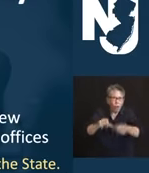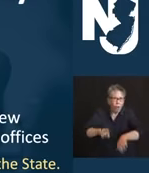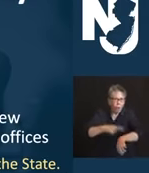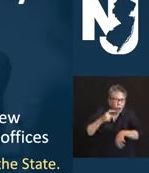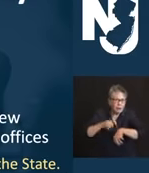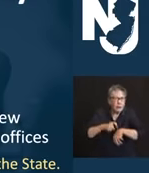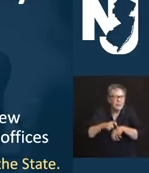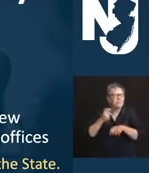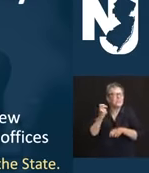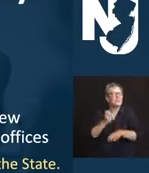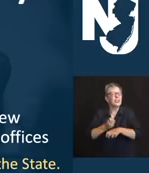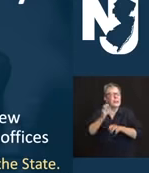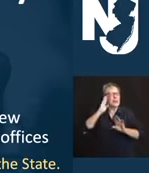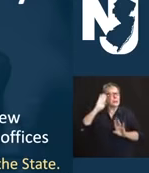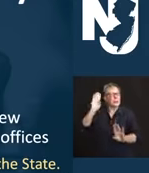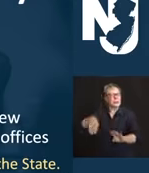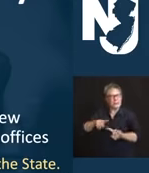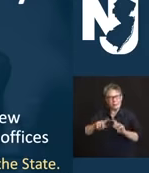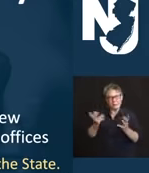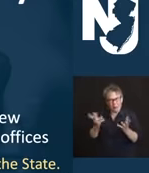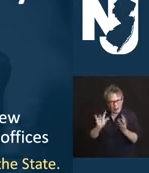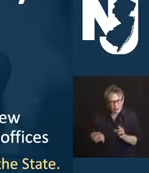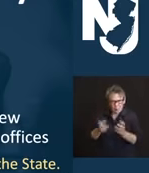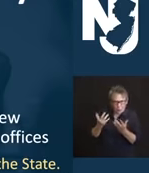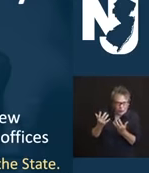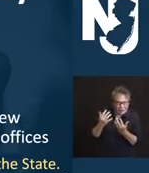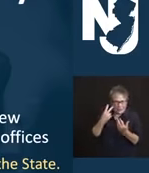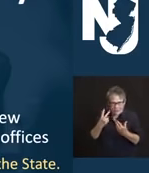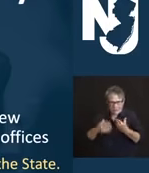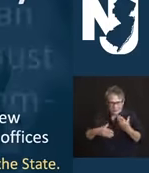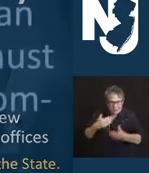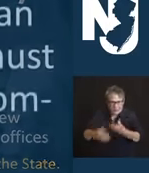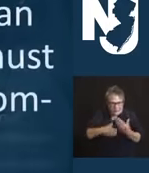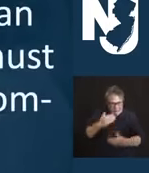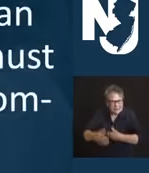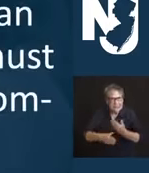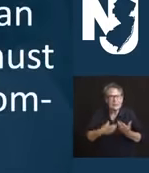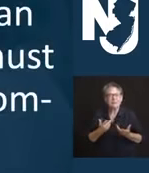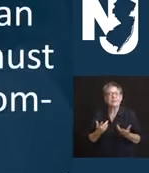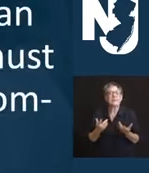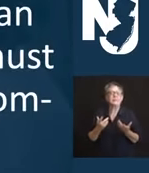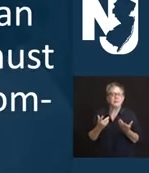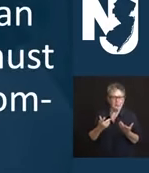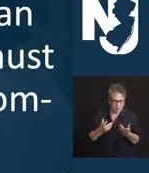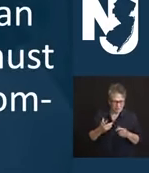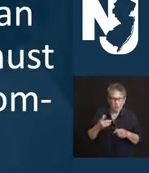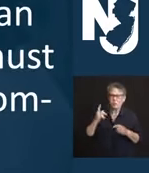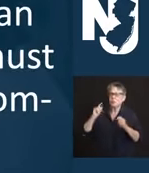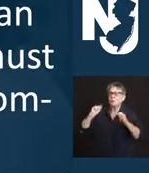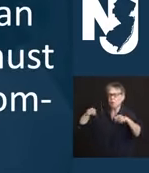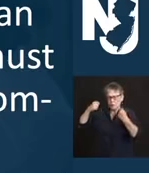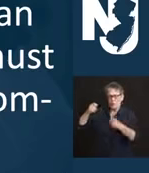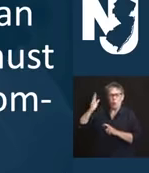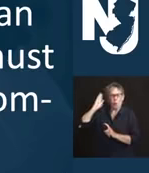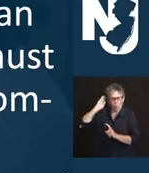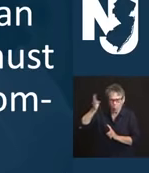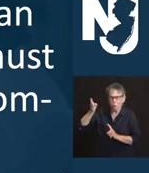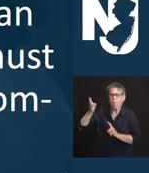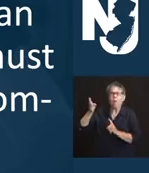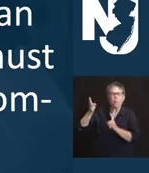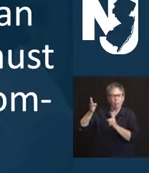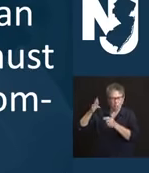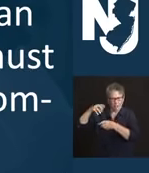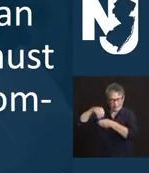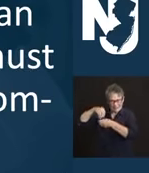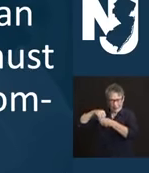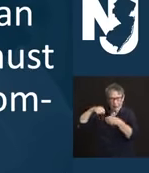health metrics. And yes, this also goes for office environments. We know that businesses are eager to have their employees back